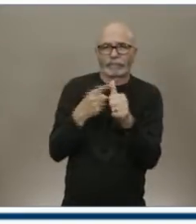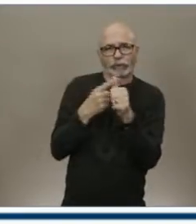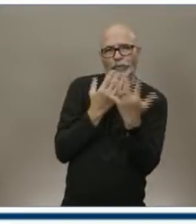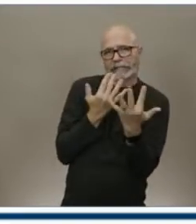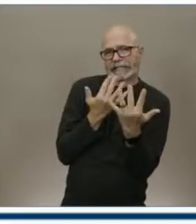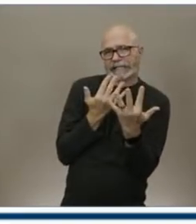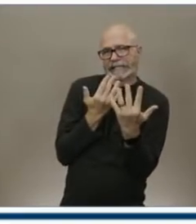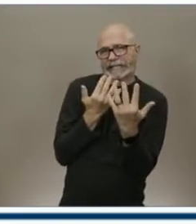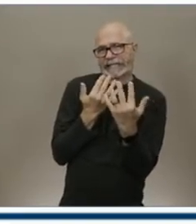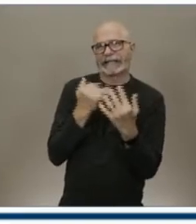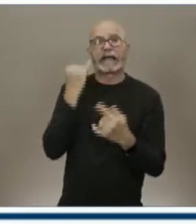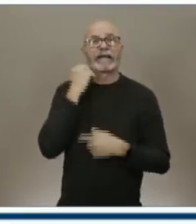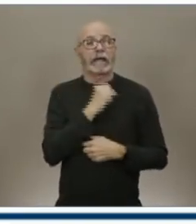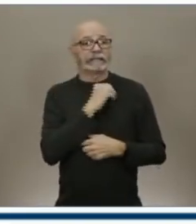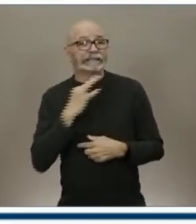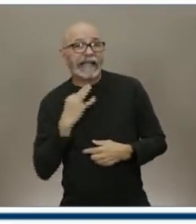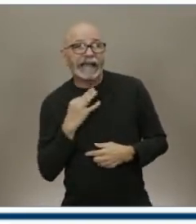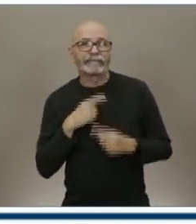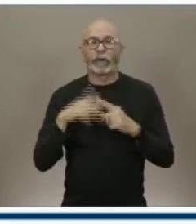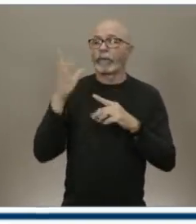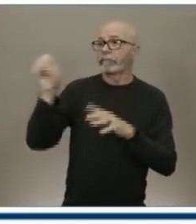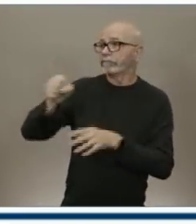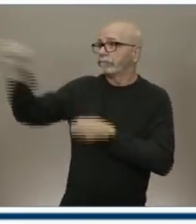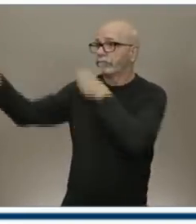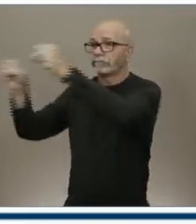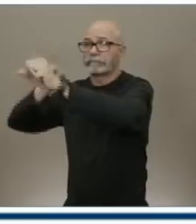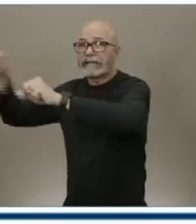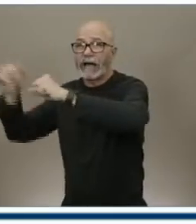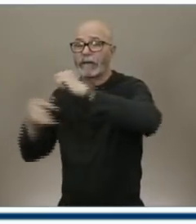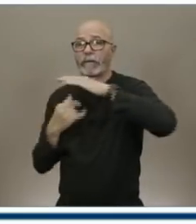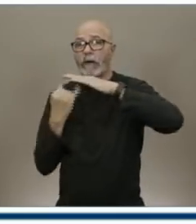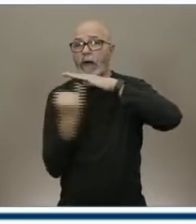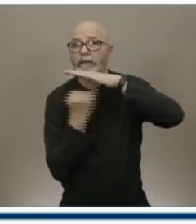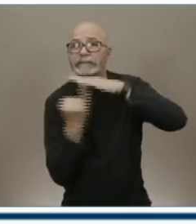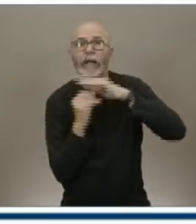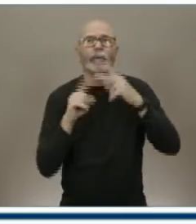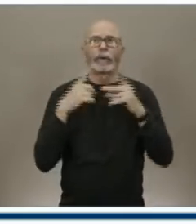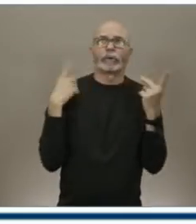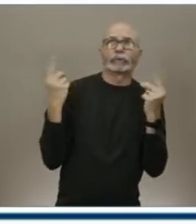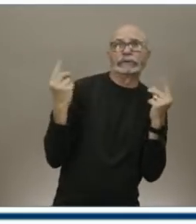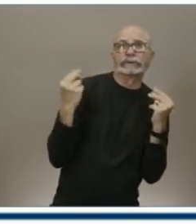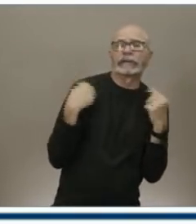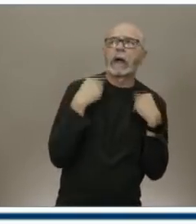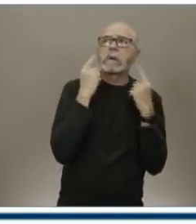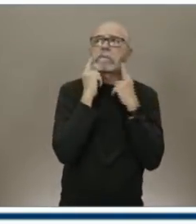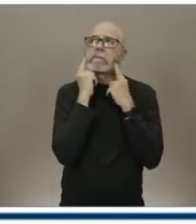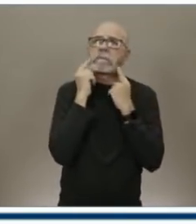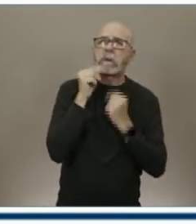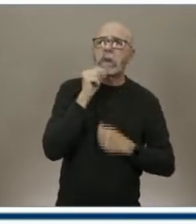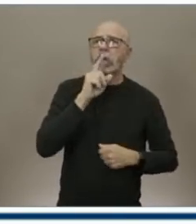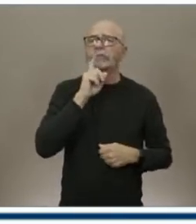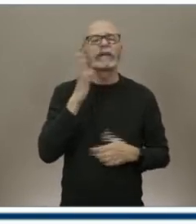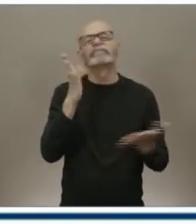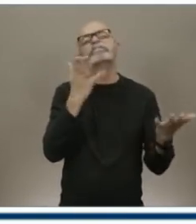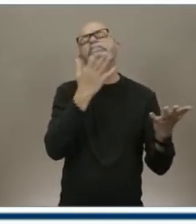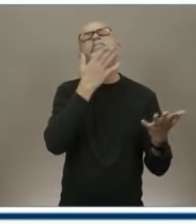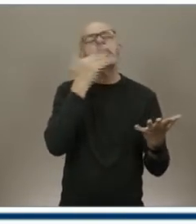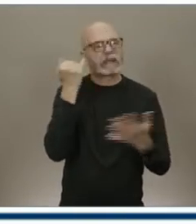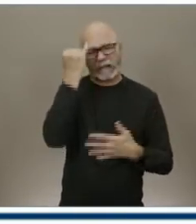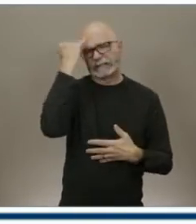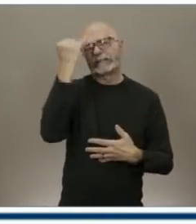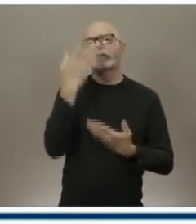then isolate, or take the precautionary approach and close the plant now and have everybody at